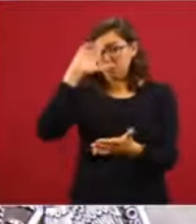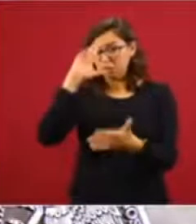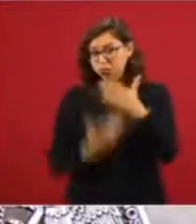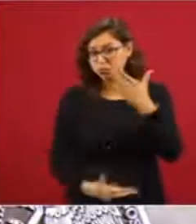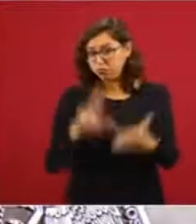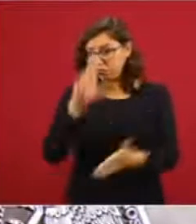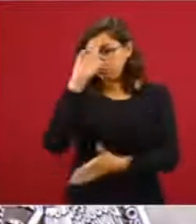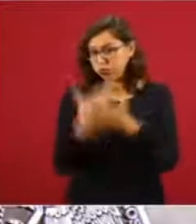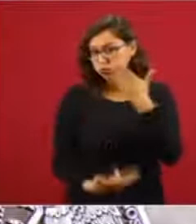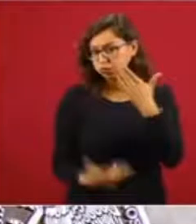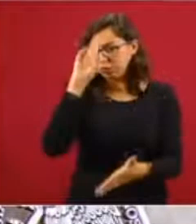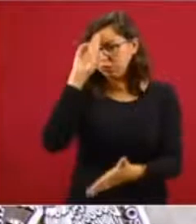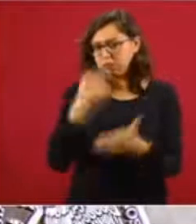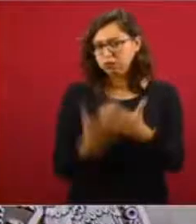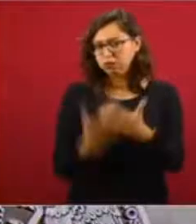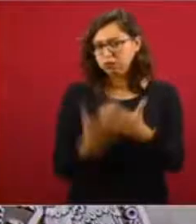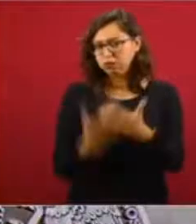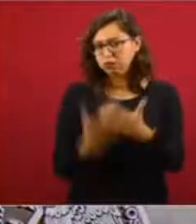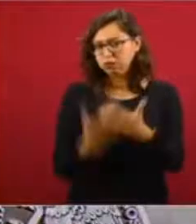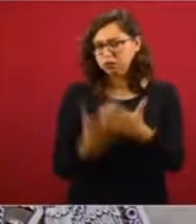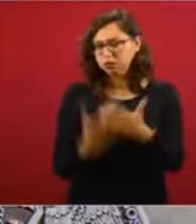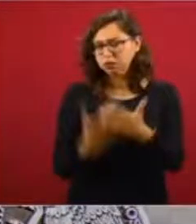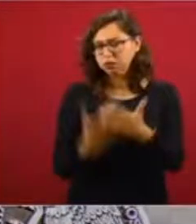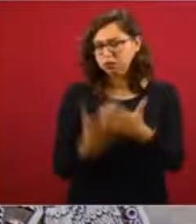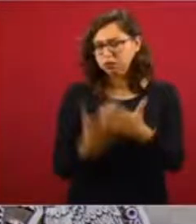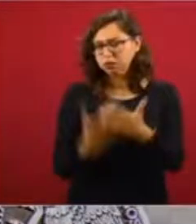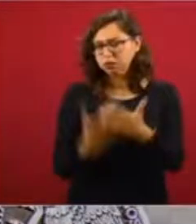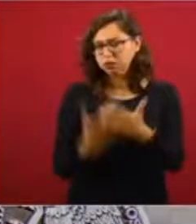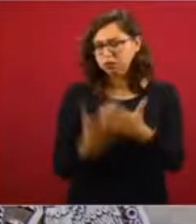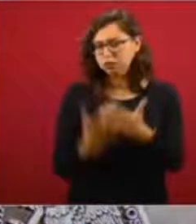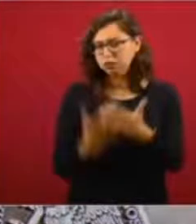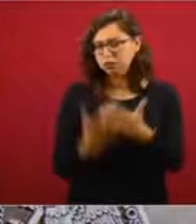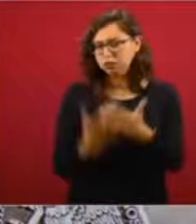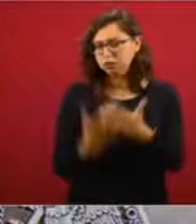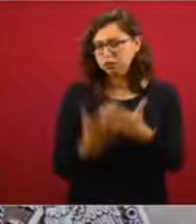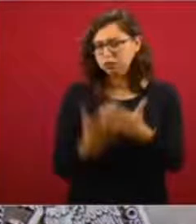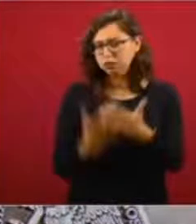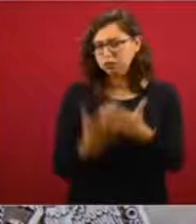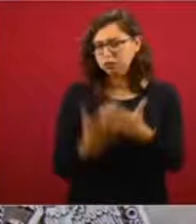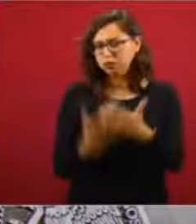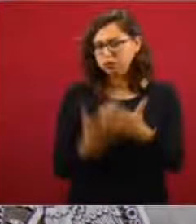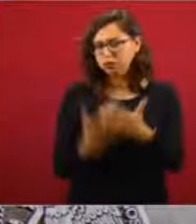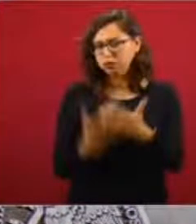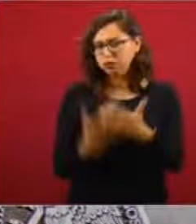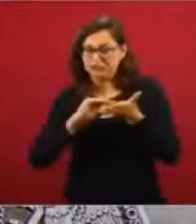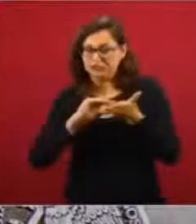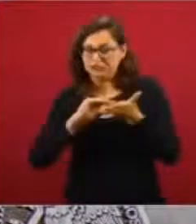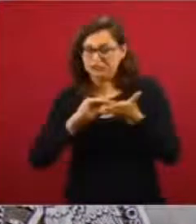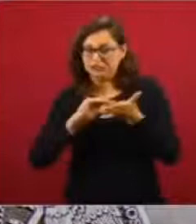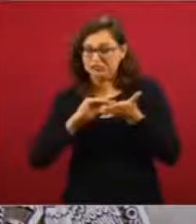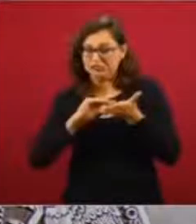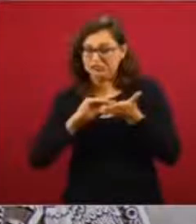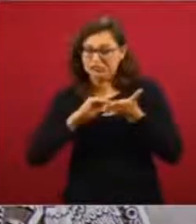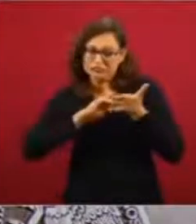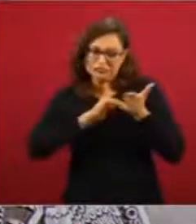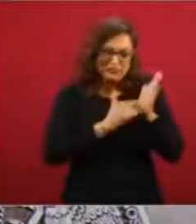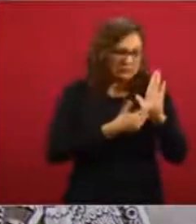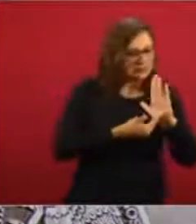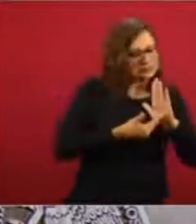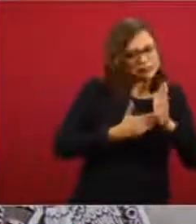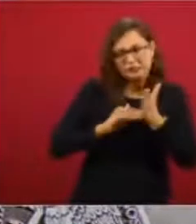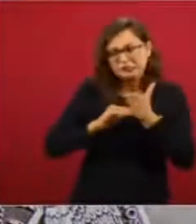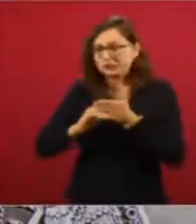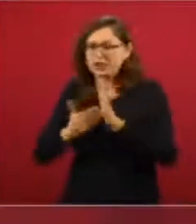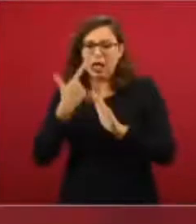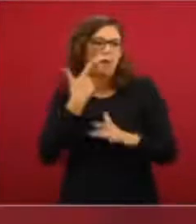Nada de maniobras. No handiwork or underhanded works Por